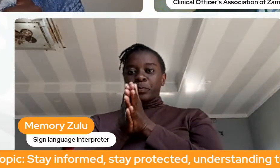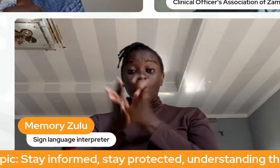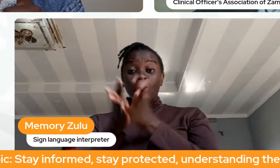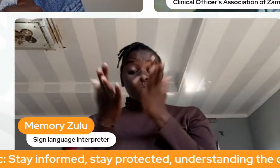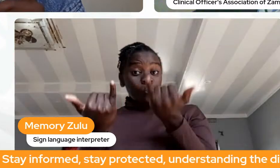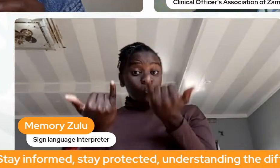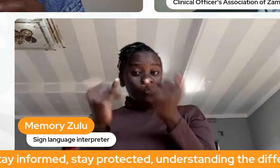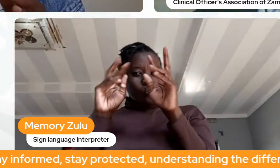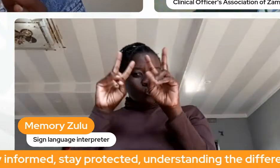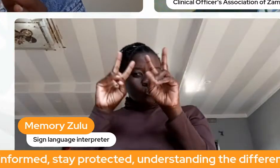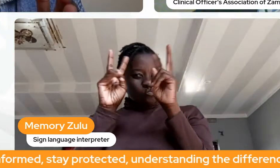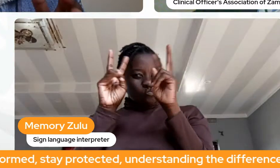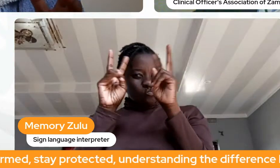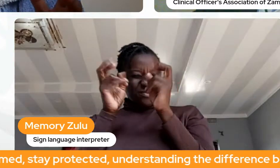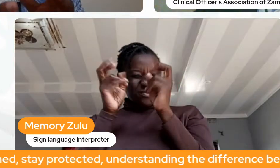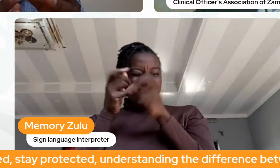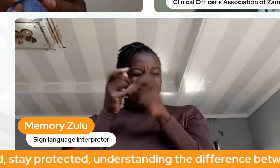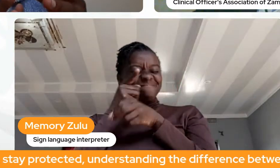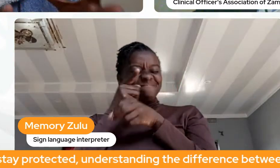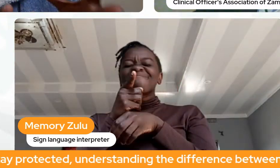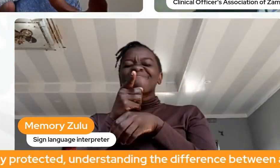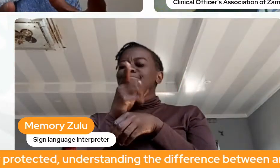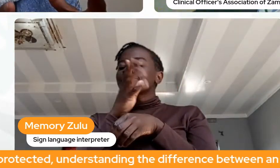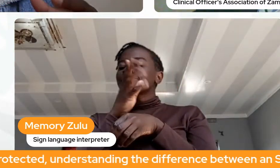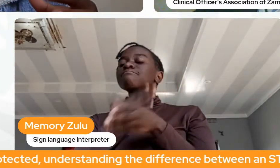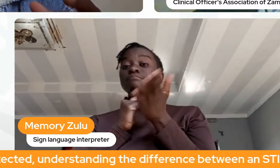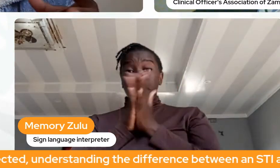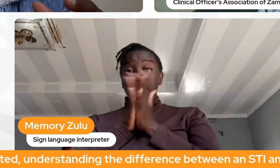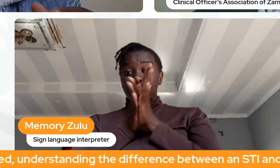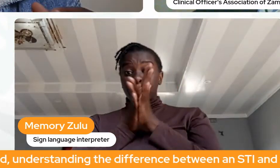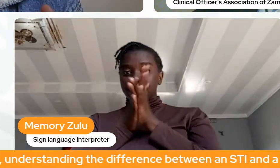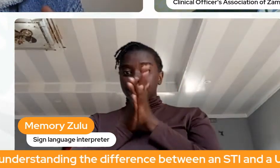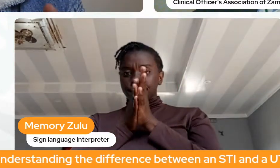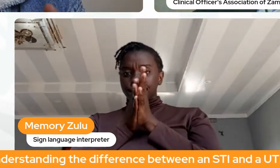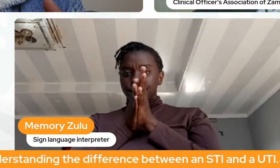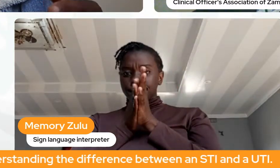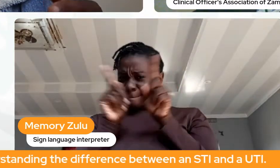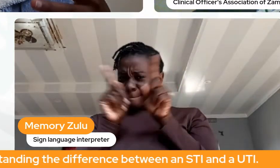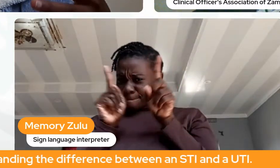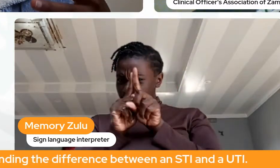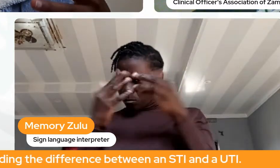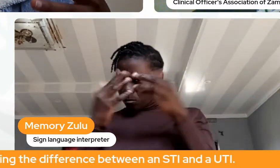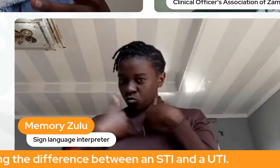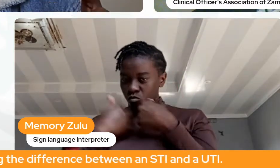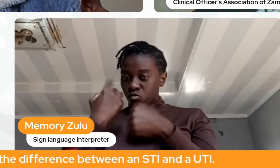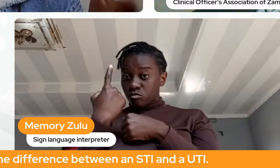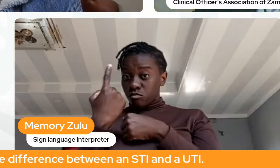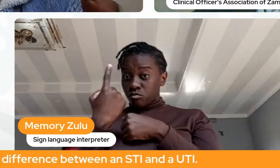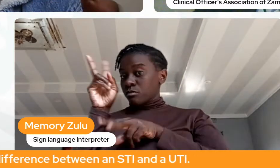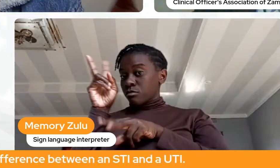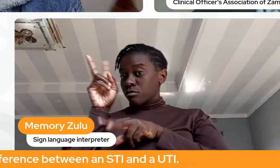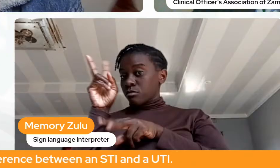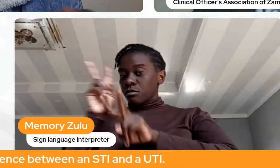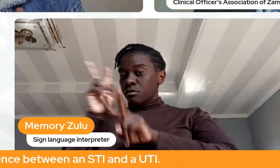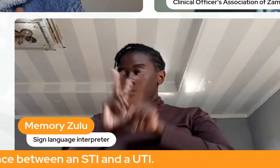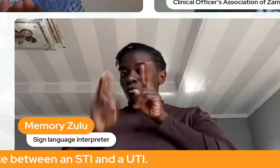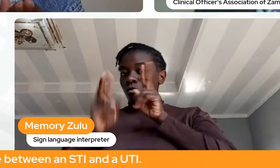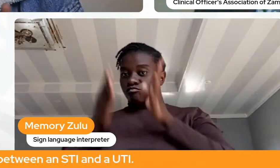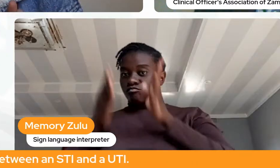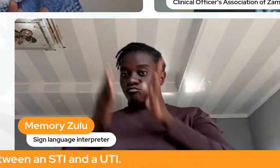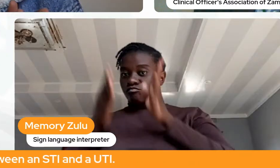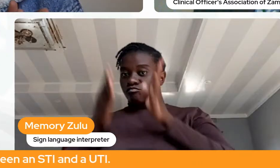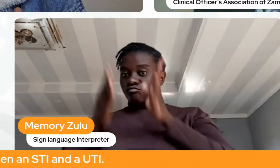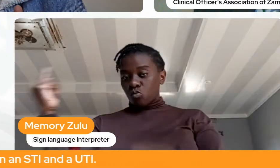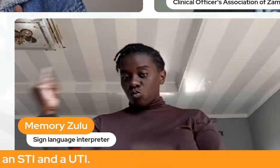here to just help us navigate through what we are going to talk about and just to get clear understanding of